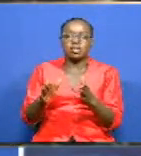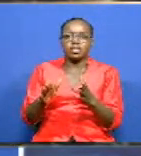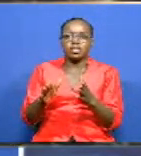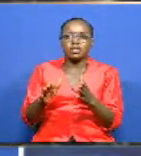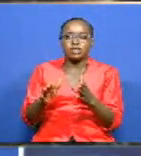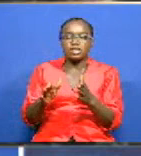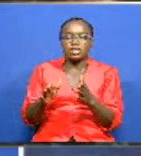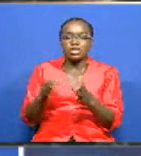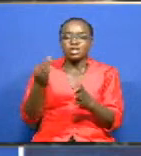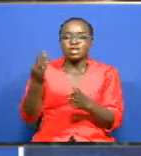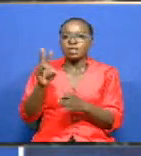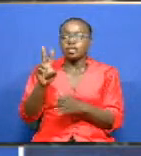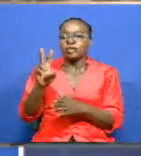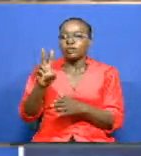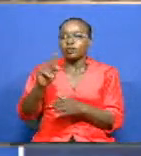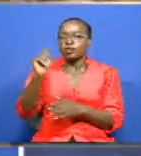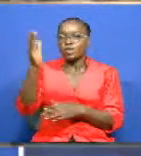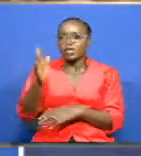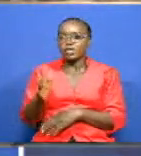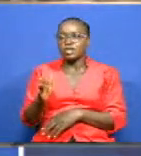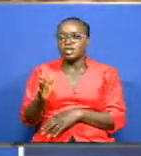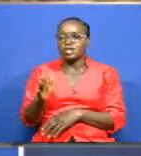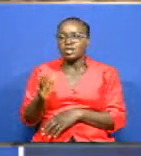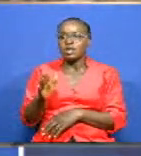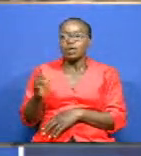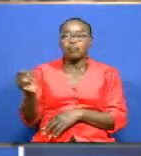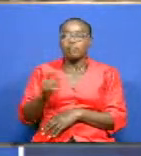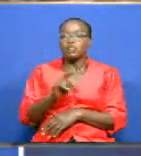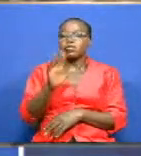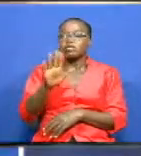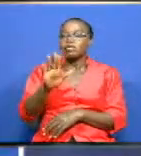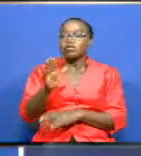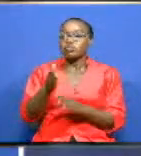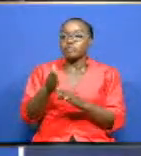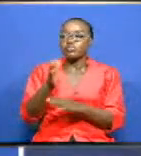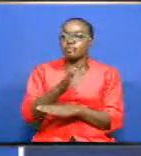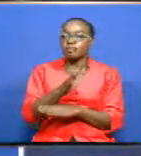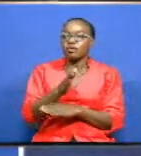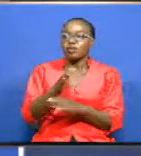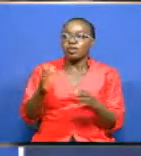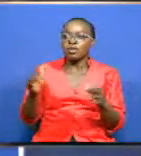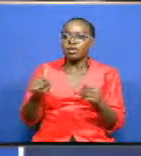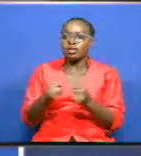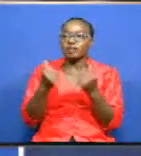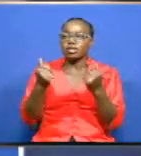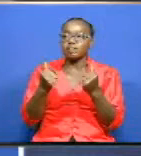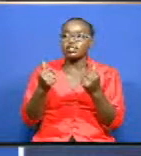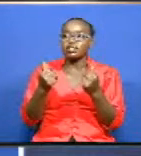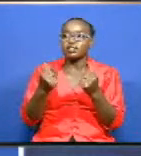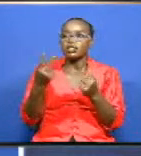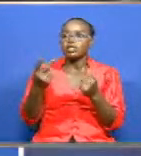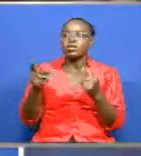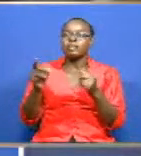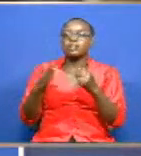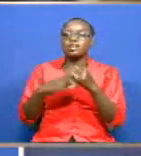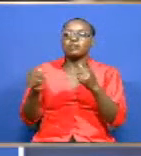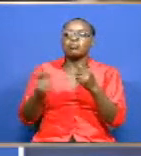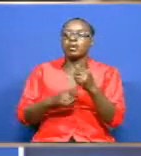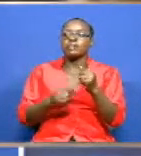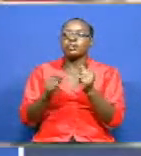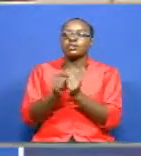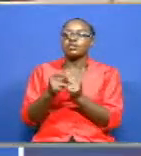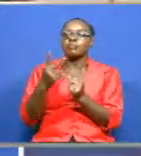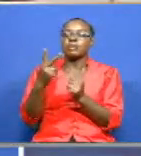board, 32 of who were Kenyans, 5 months prior to the ET-302 crash. On the 29th of